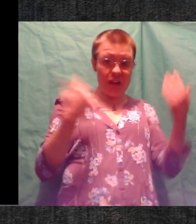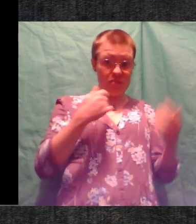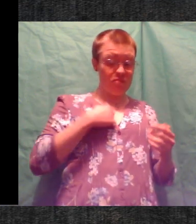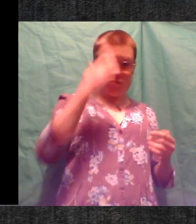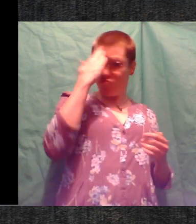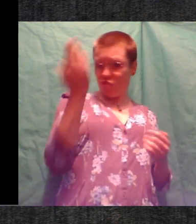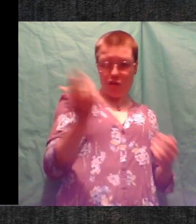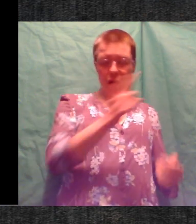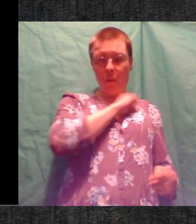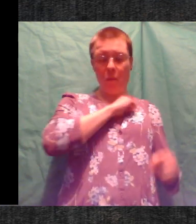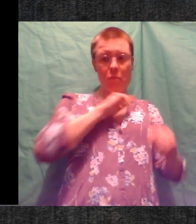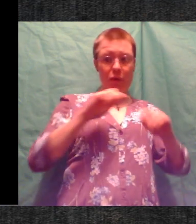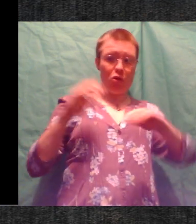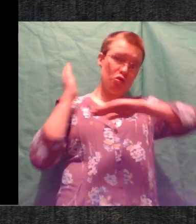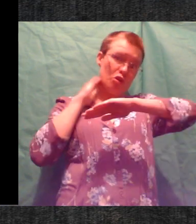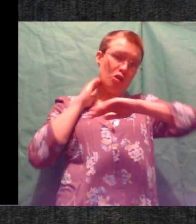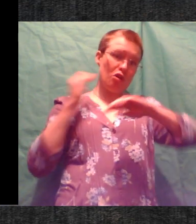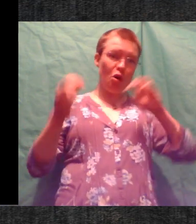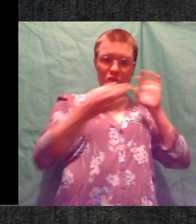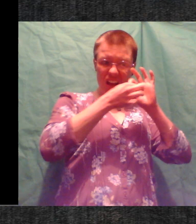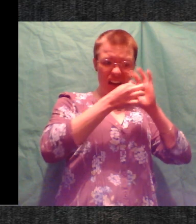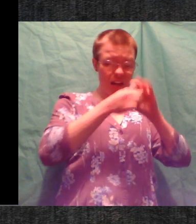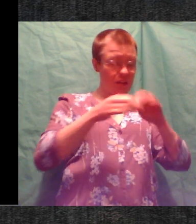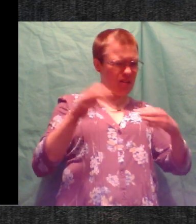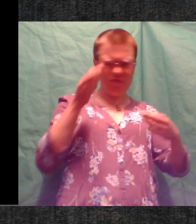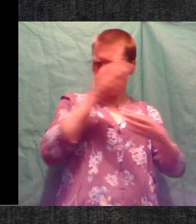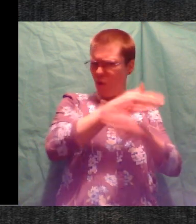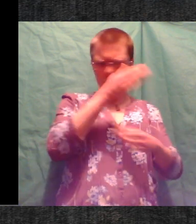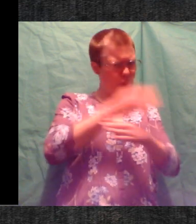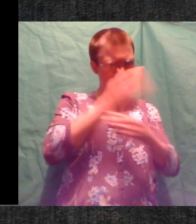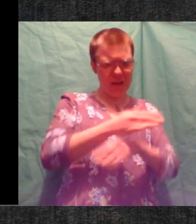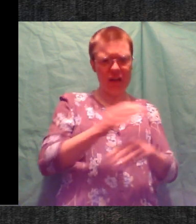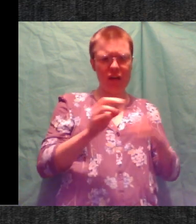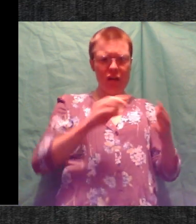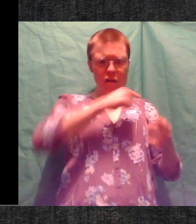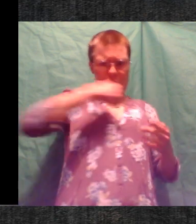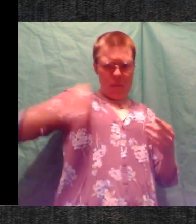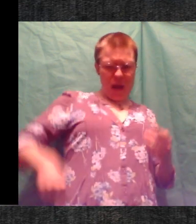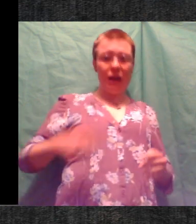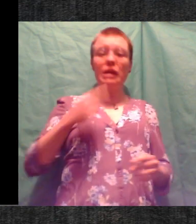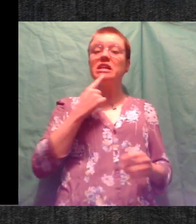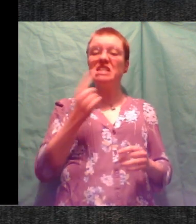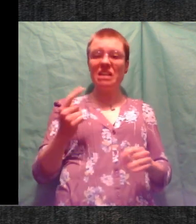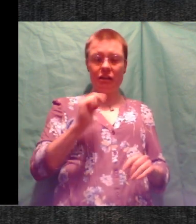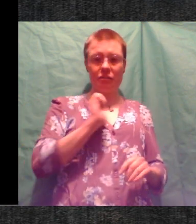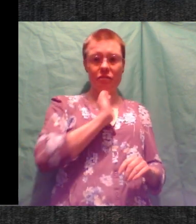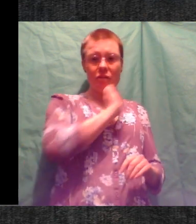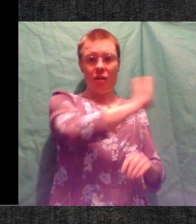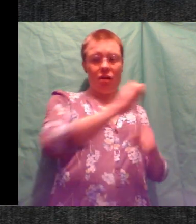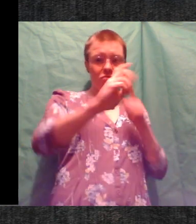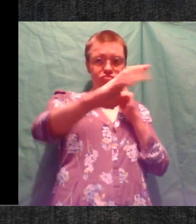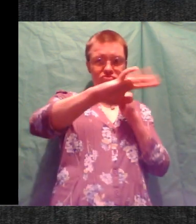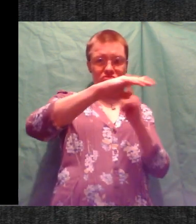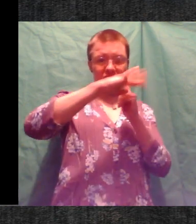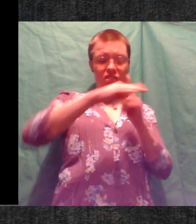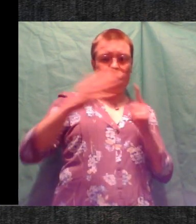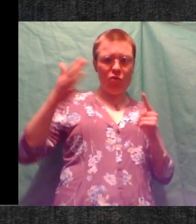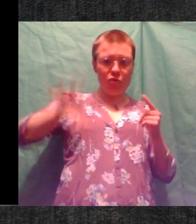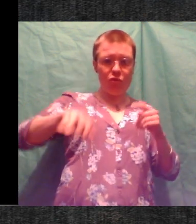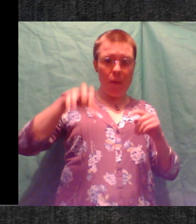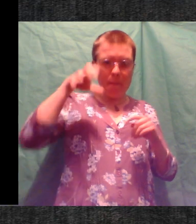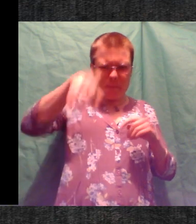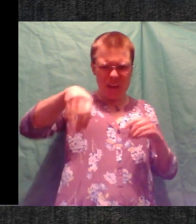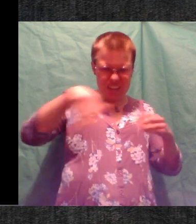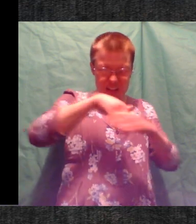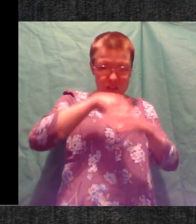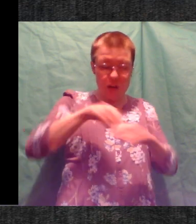codec link with Master was cut off. But Mei Ling said his transmission signal was coming from inside the base. So who